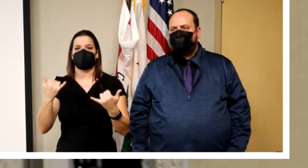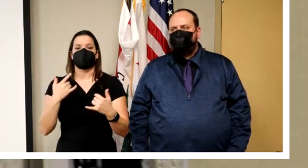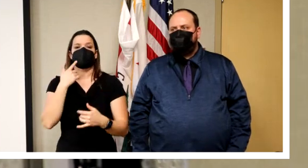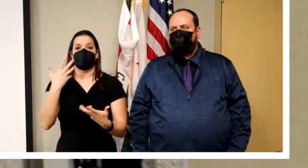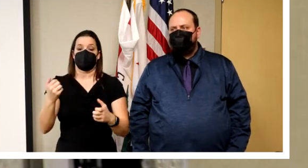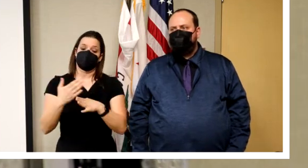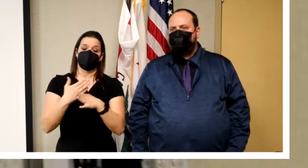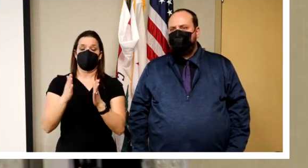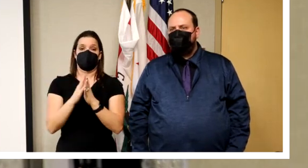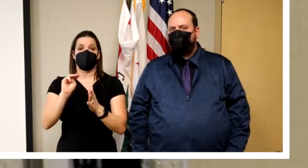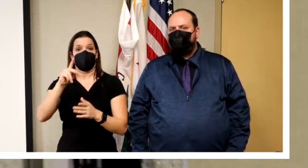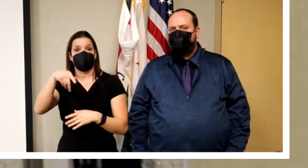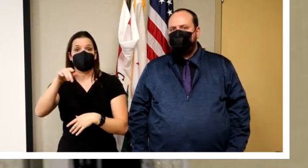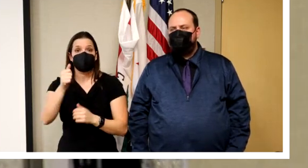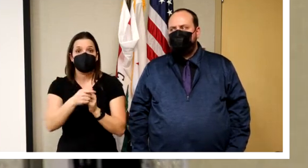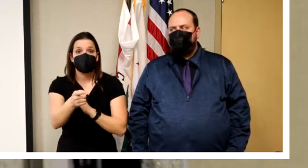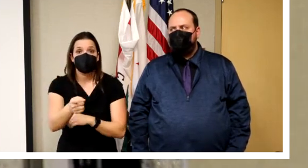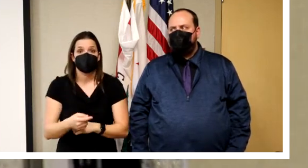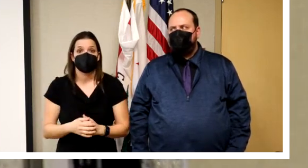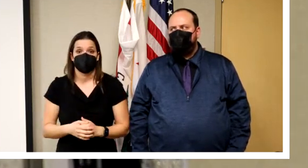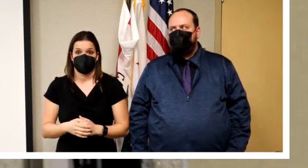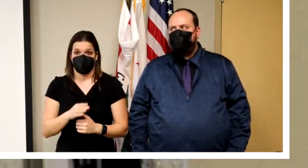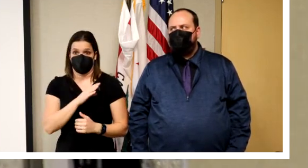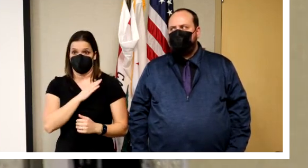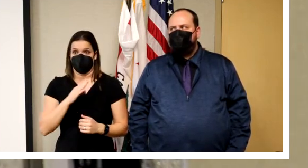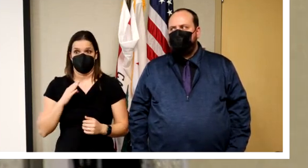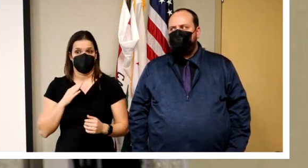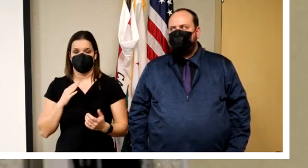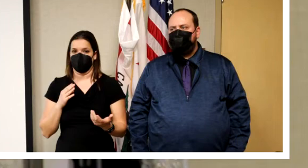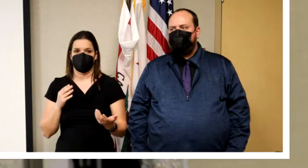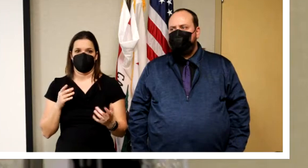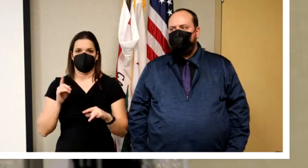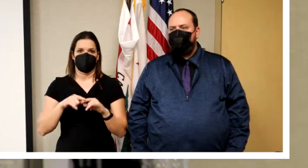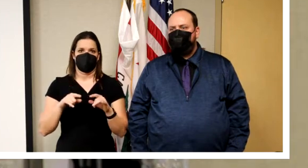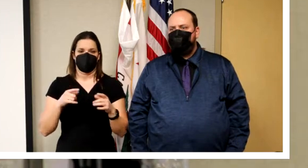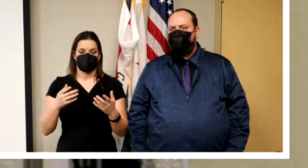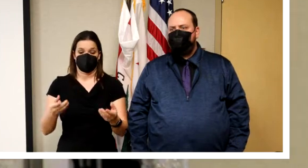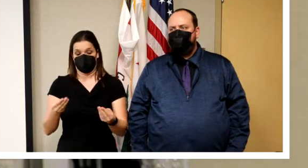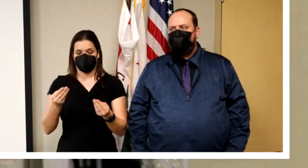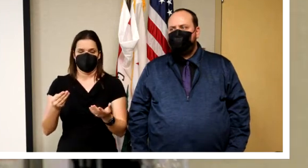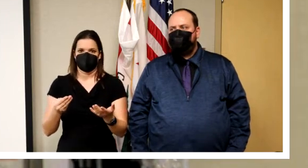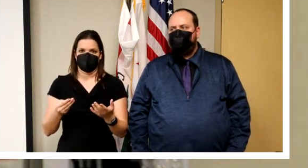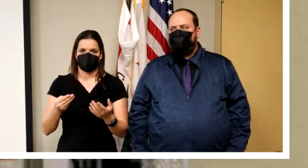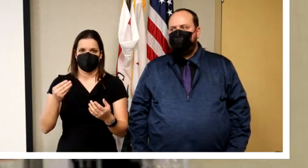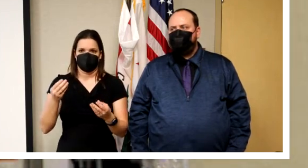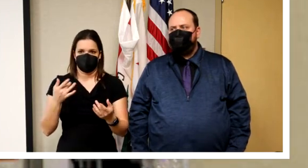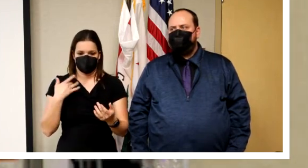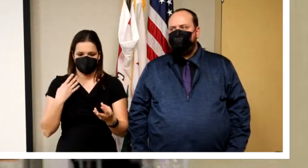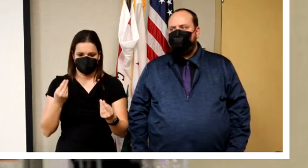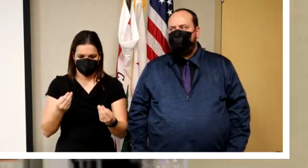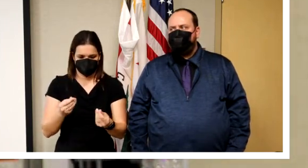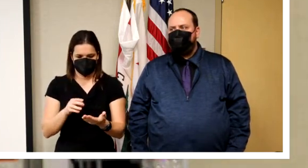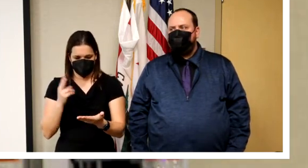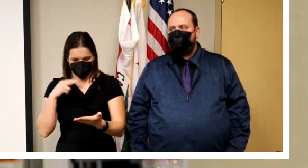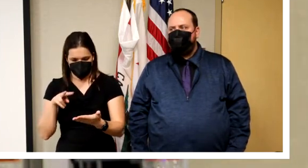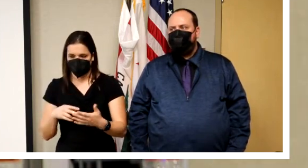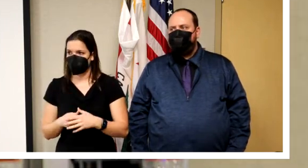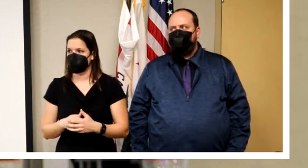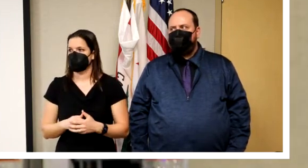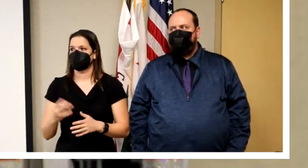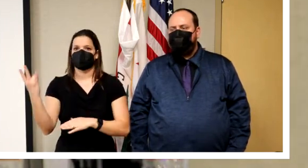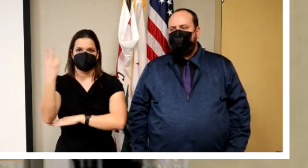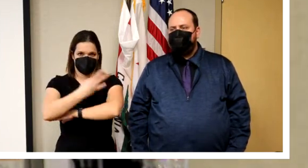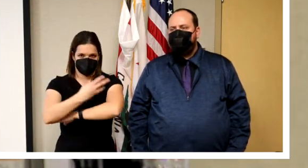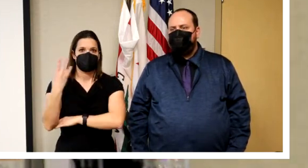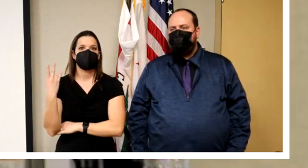I want to share my map with you, the board can't consider that, right? It's got to be noticed so people can feel it, touch it, look at it, right? 7 days.